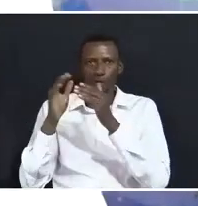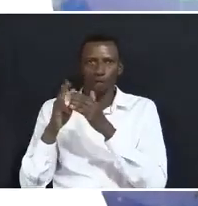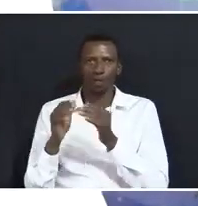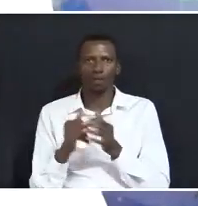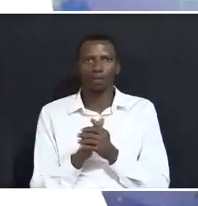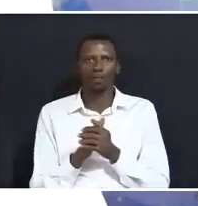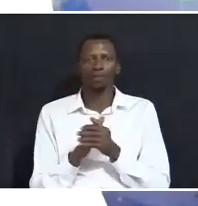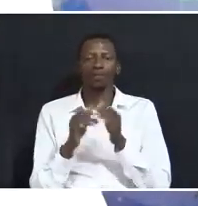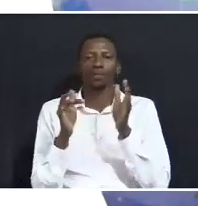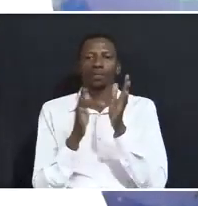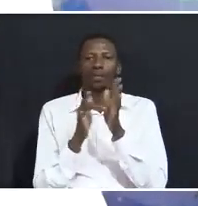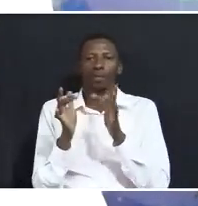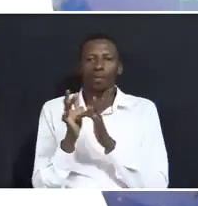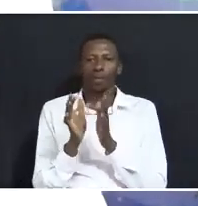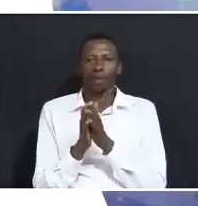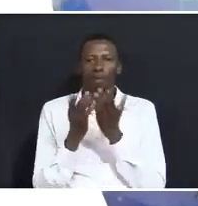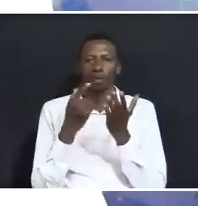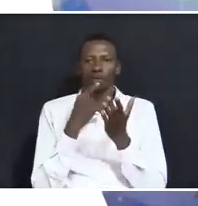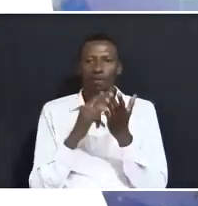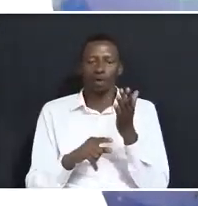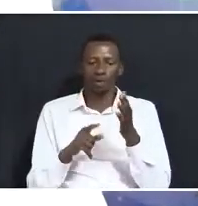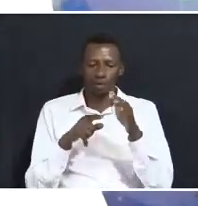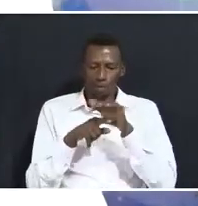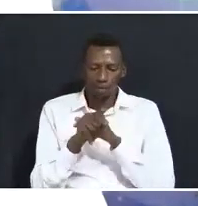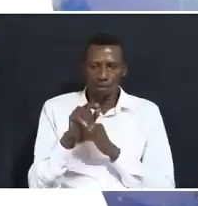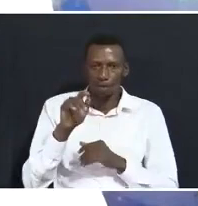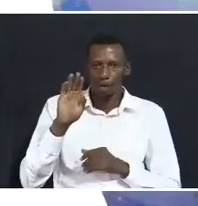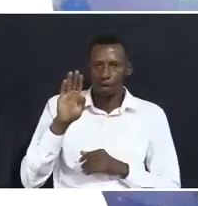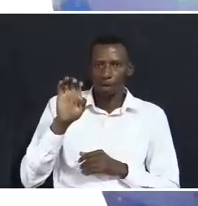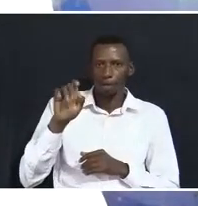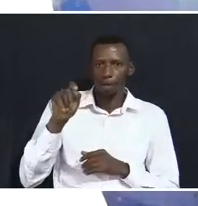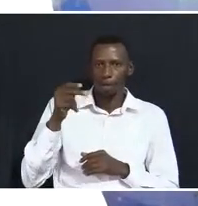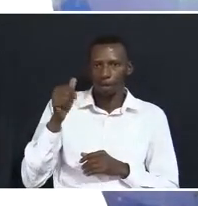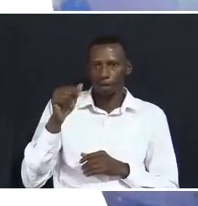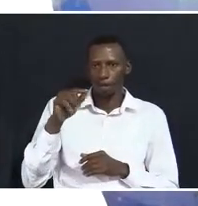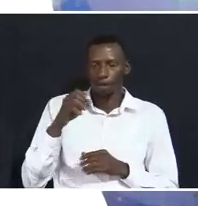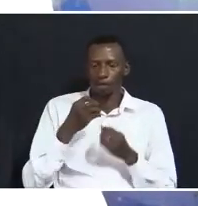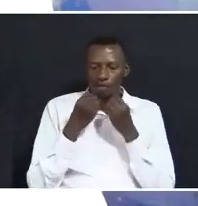So the Bible tells us that as he came to Bethphage, he tells the disciples,